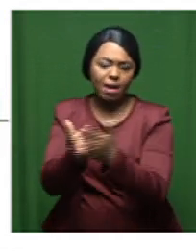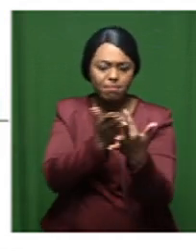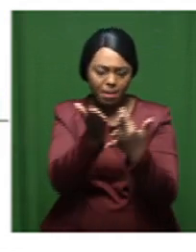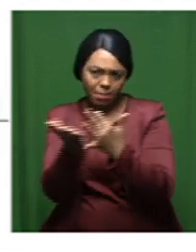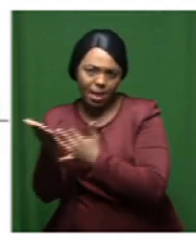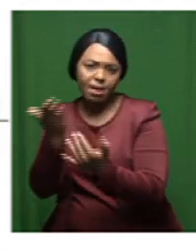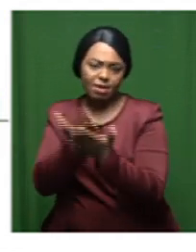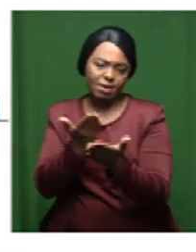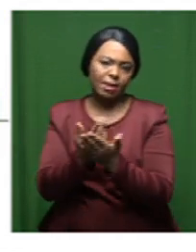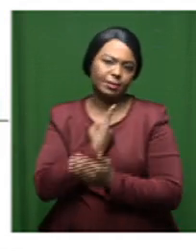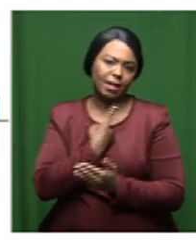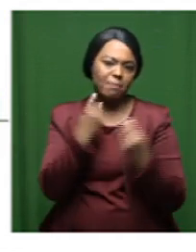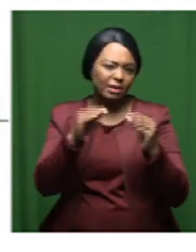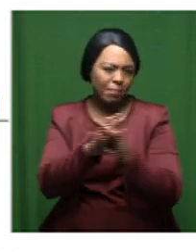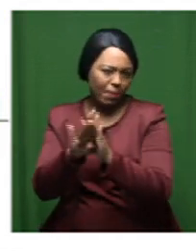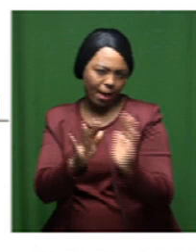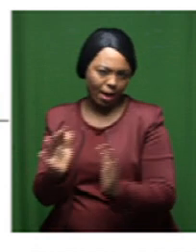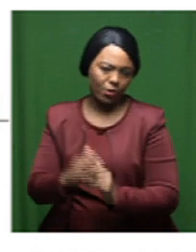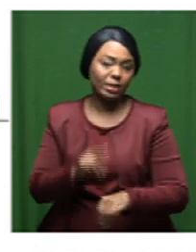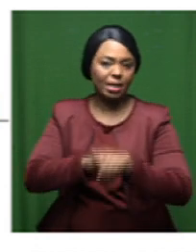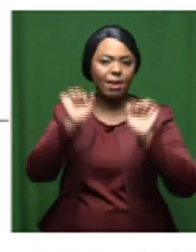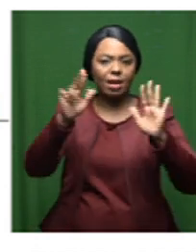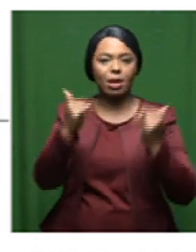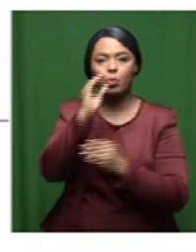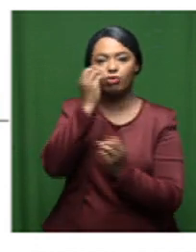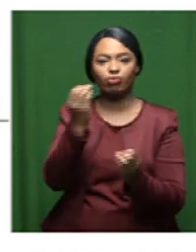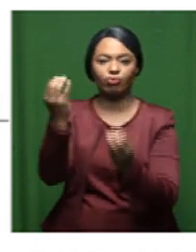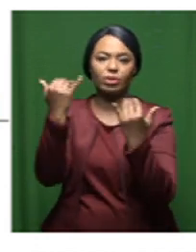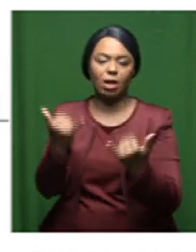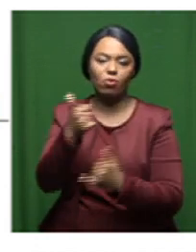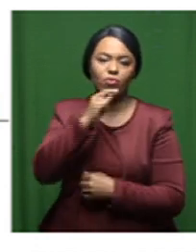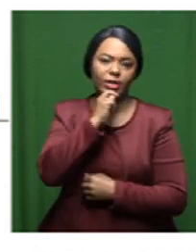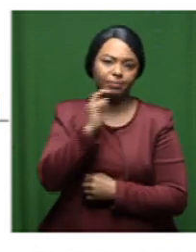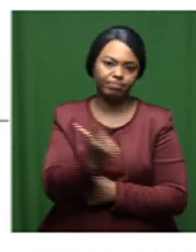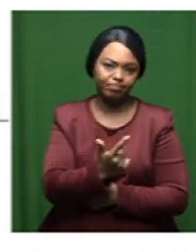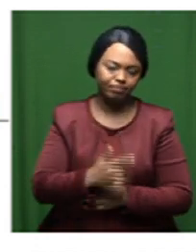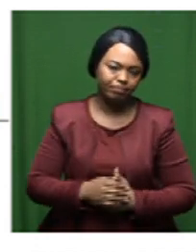for yourself. All right, just gone 8 o'clock. Time for the main news bulletin. A very good morning to you.